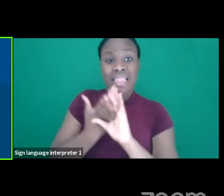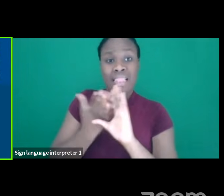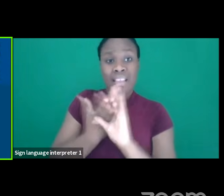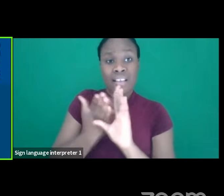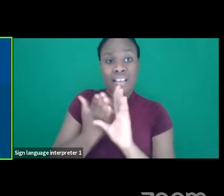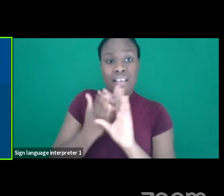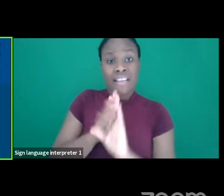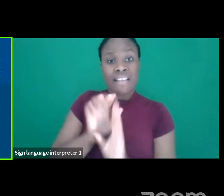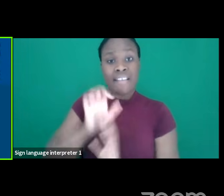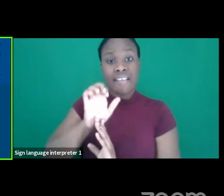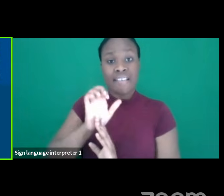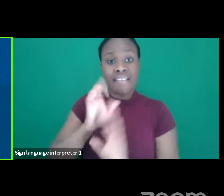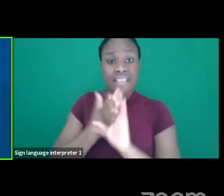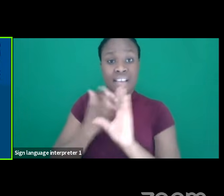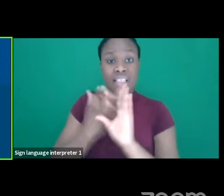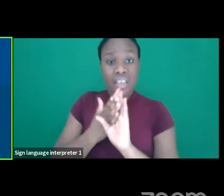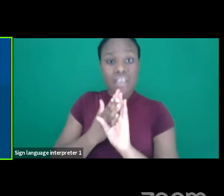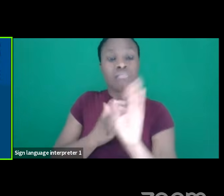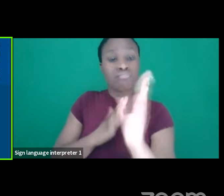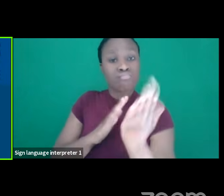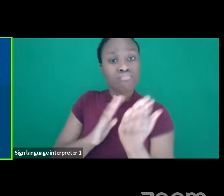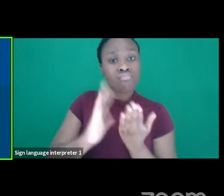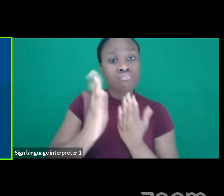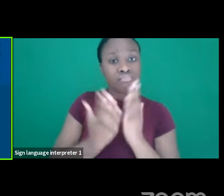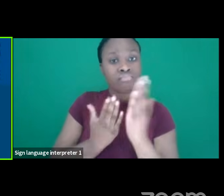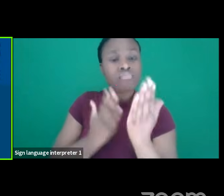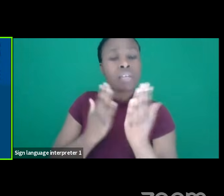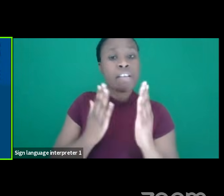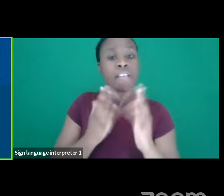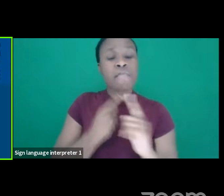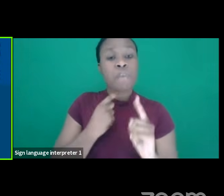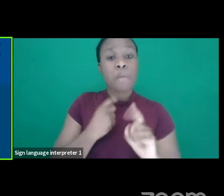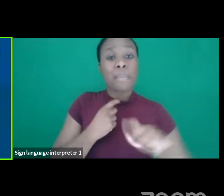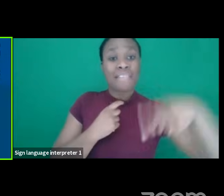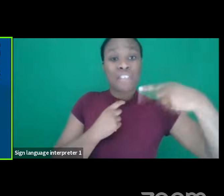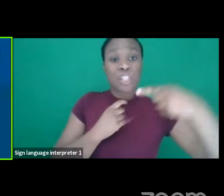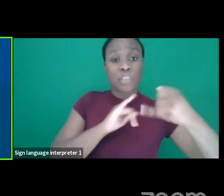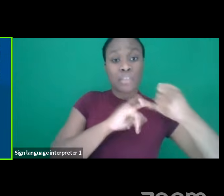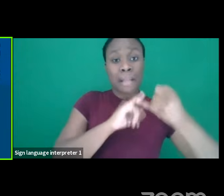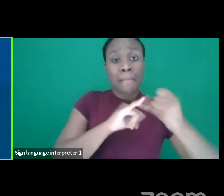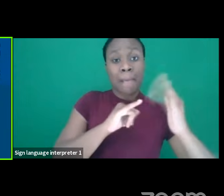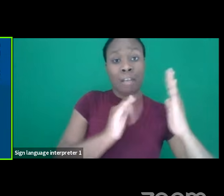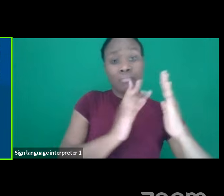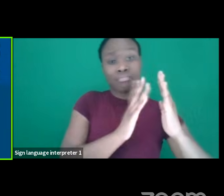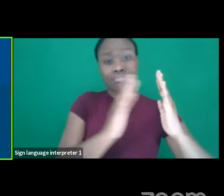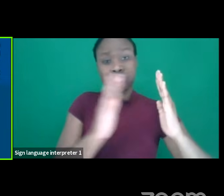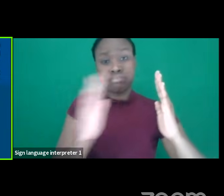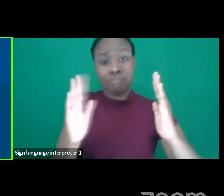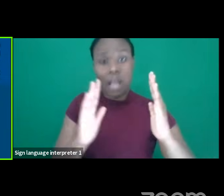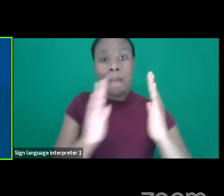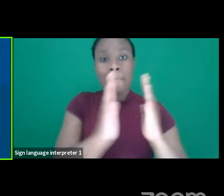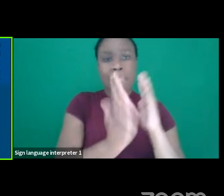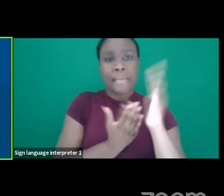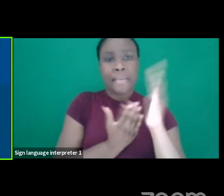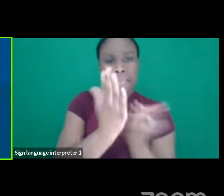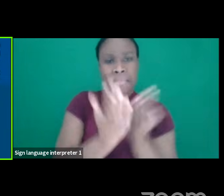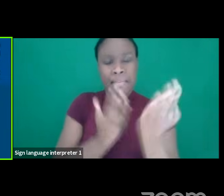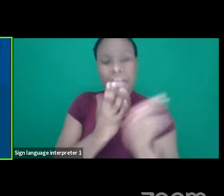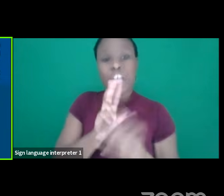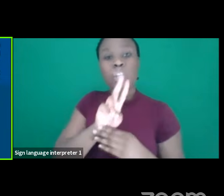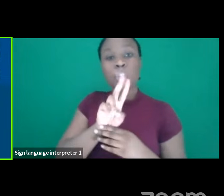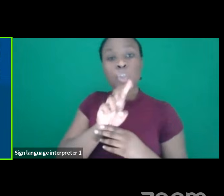be a very successful. We have had over 2.3 million taxpayers who have submitted their